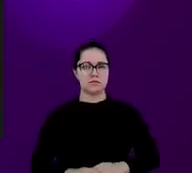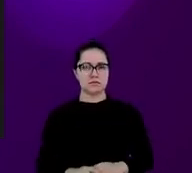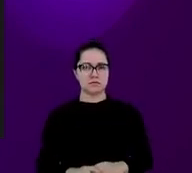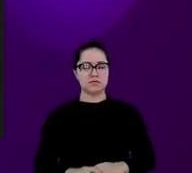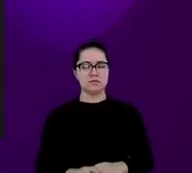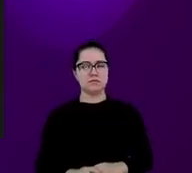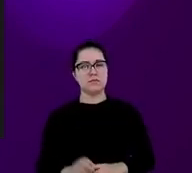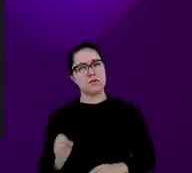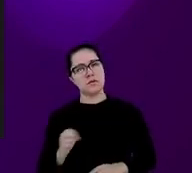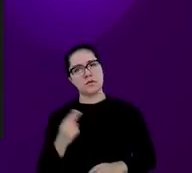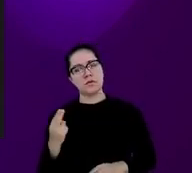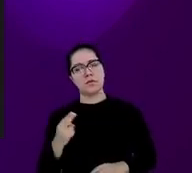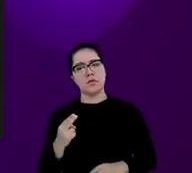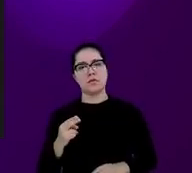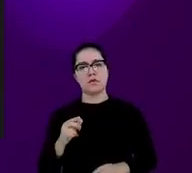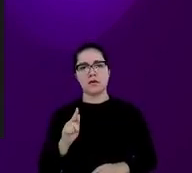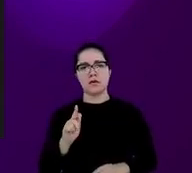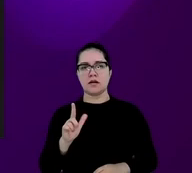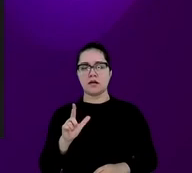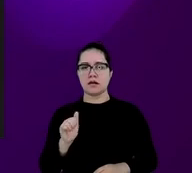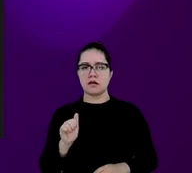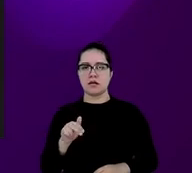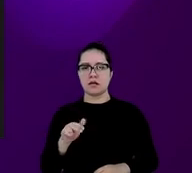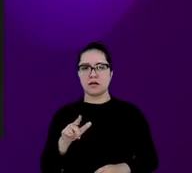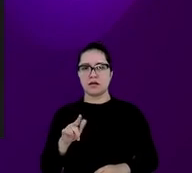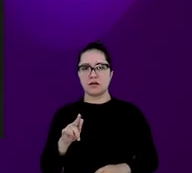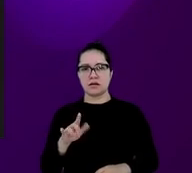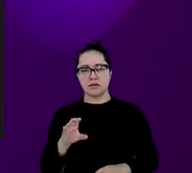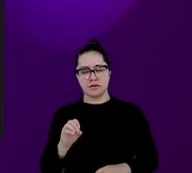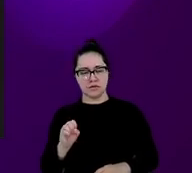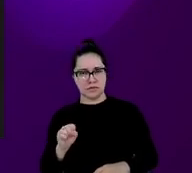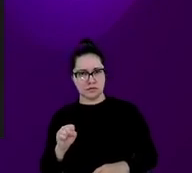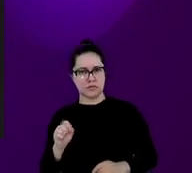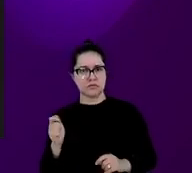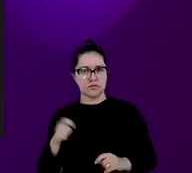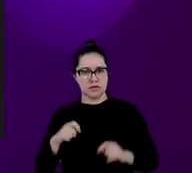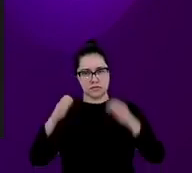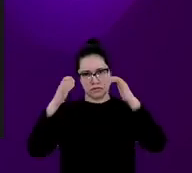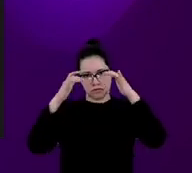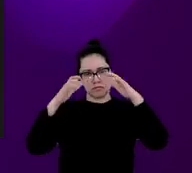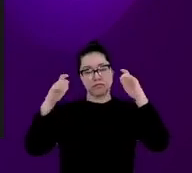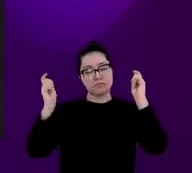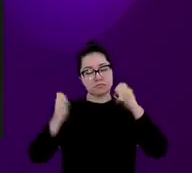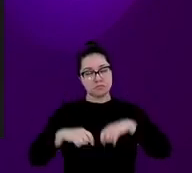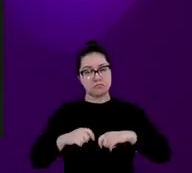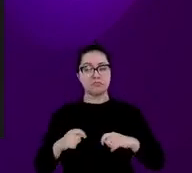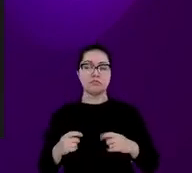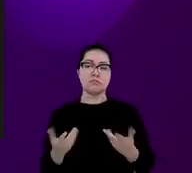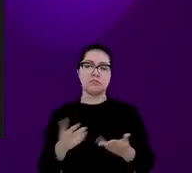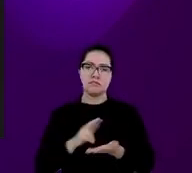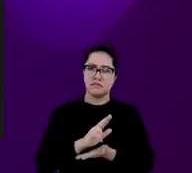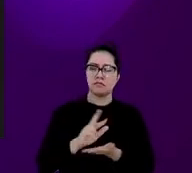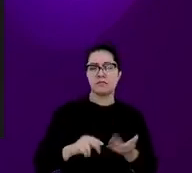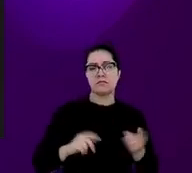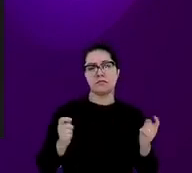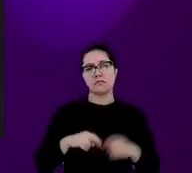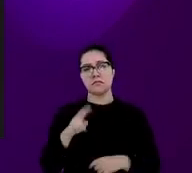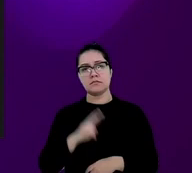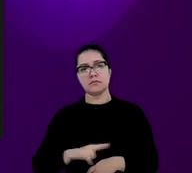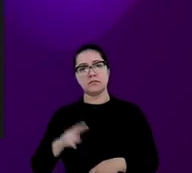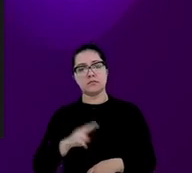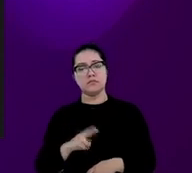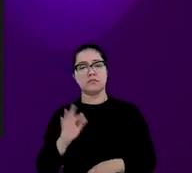So there are several possibilities to use photobiomodulation in patients with cancer.